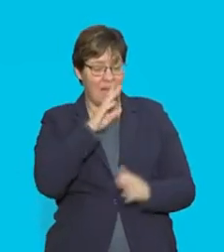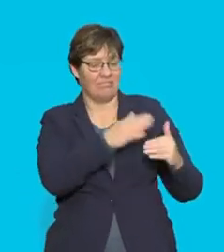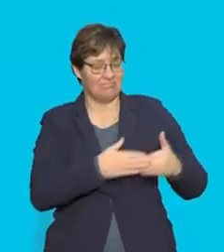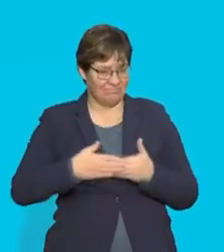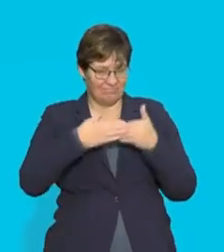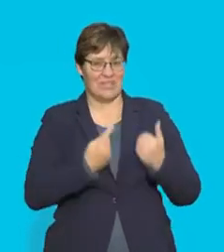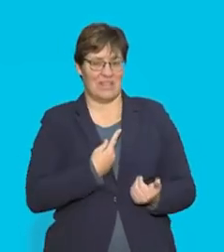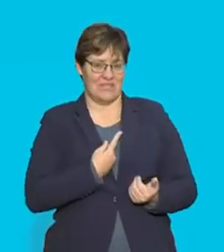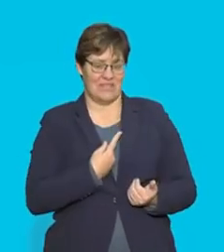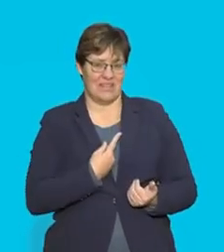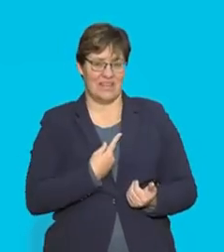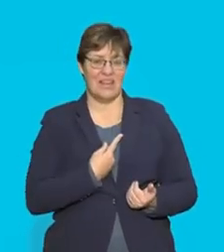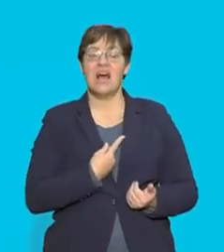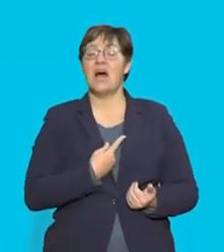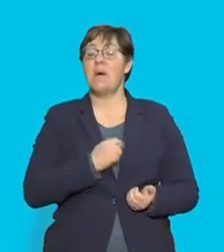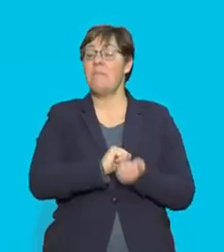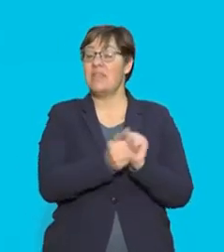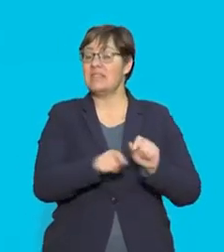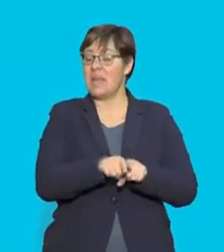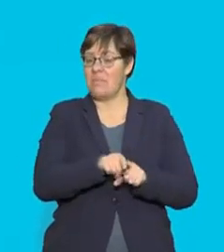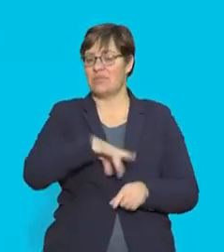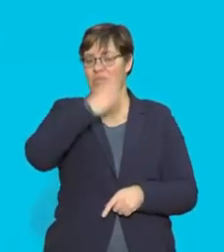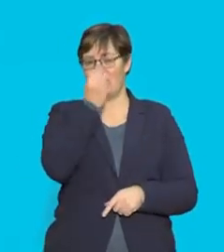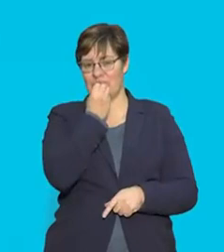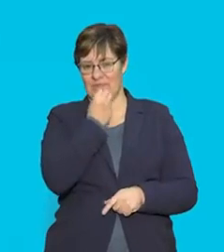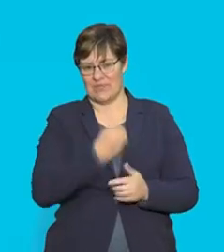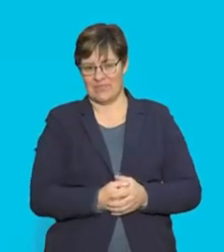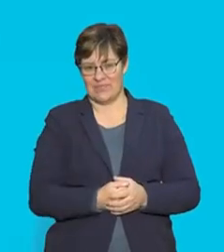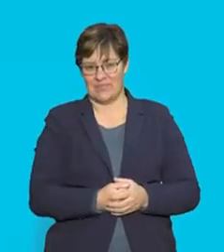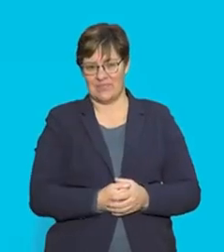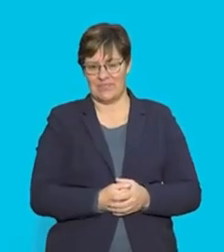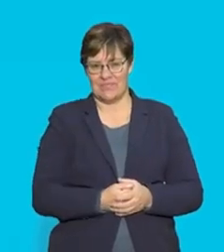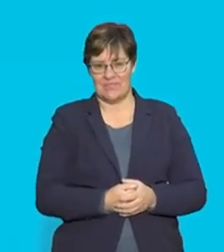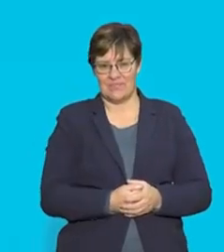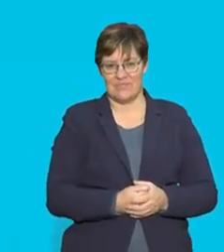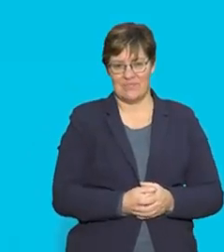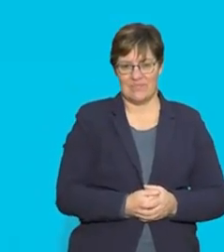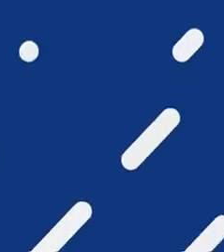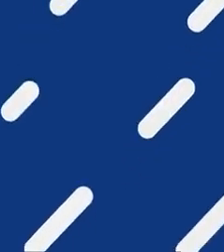next time, please look after yourselves, and remember, mathematics is food for the soul.